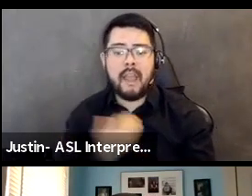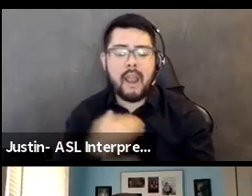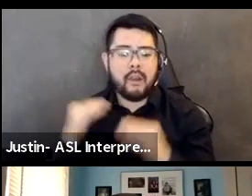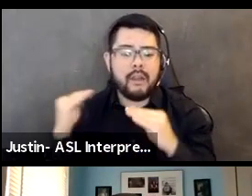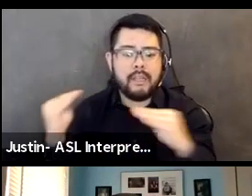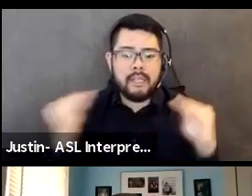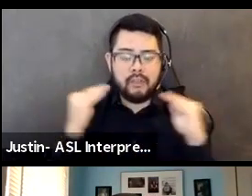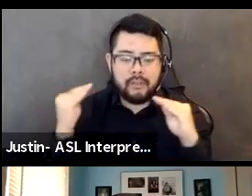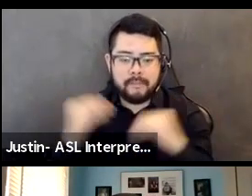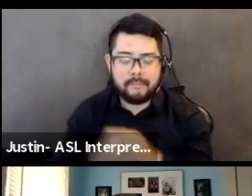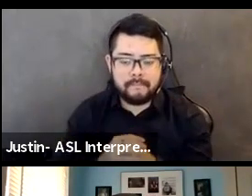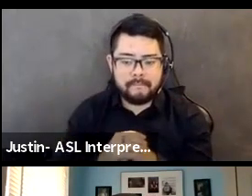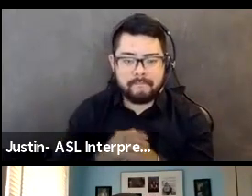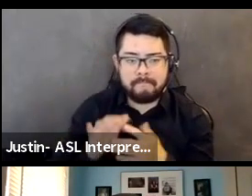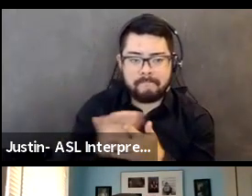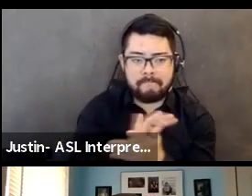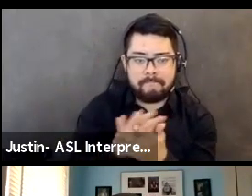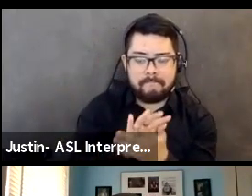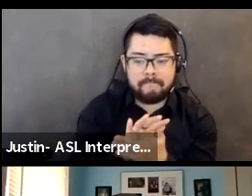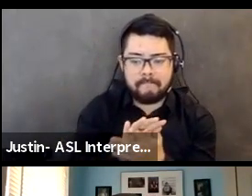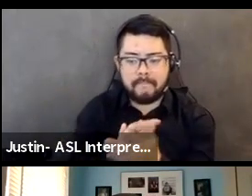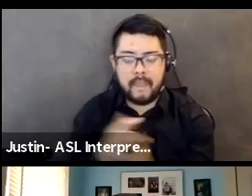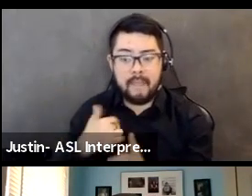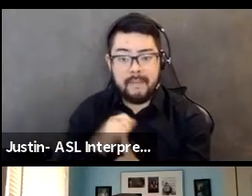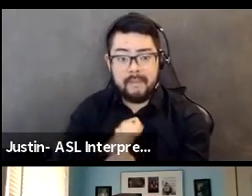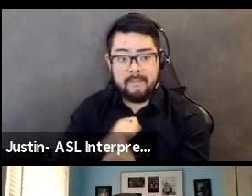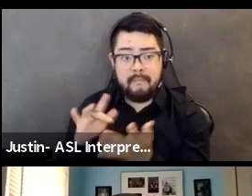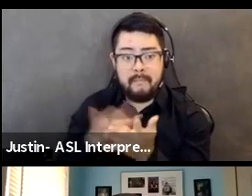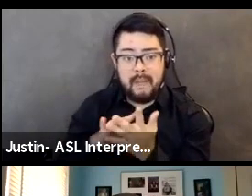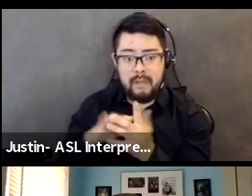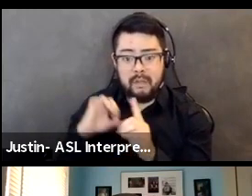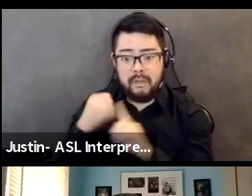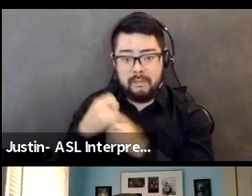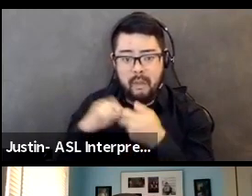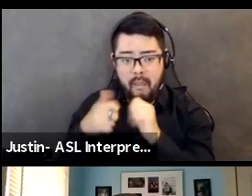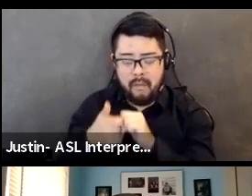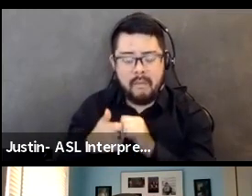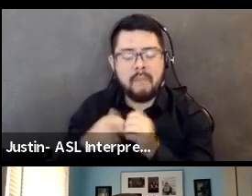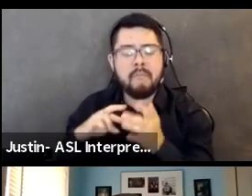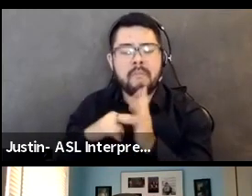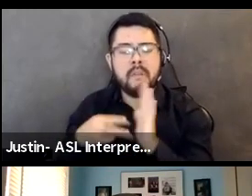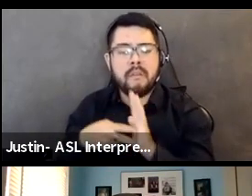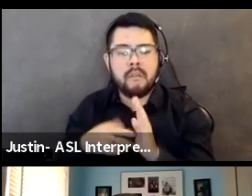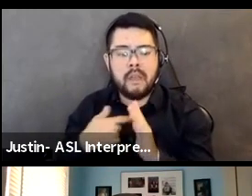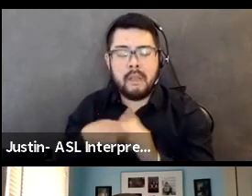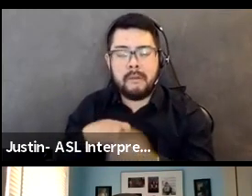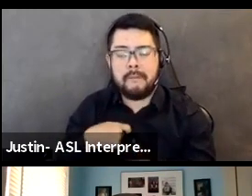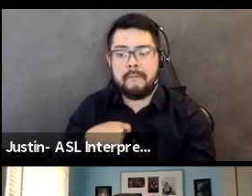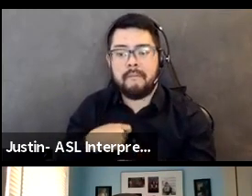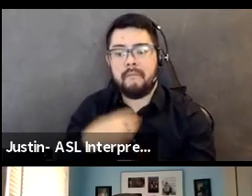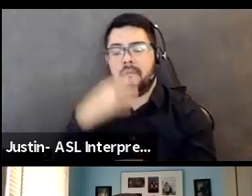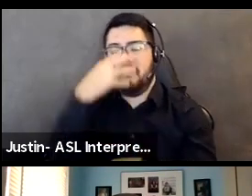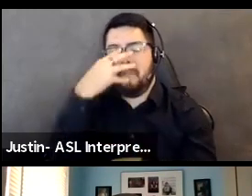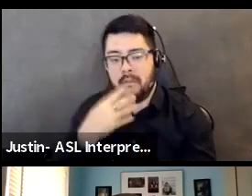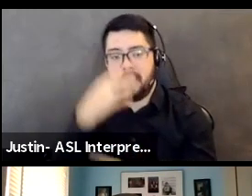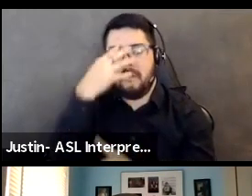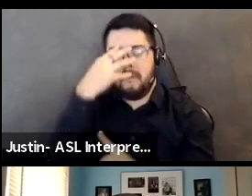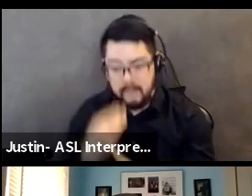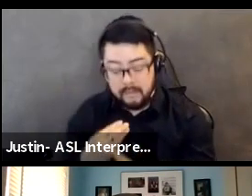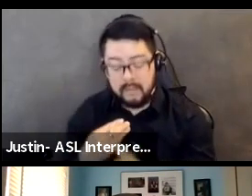magnet school i had a medical condition which caused me to fall asleep in my car during